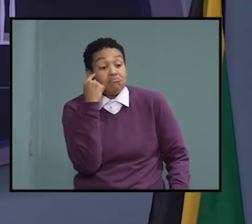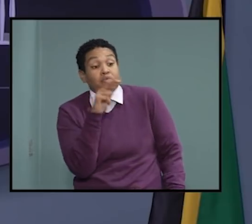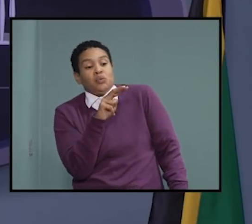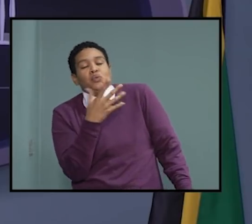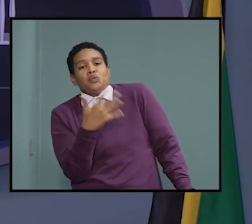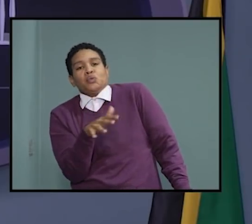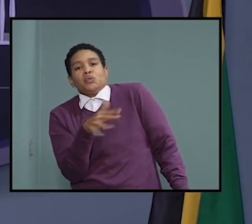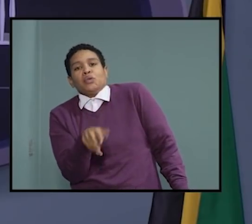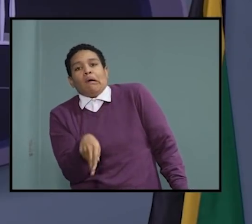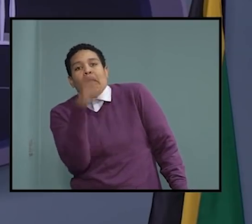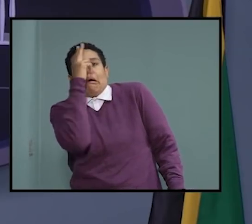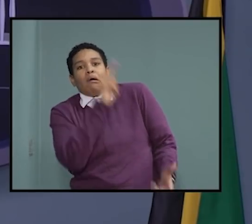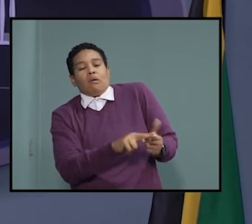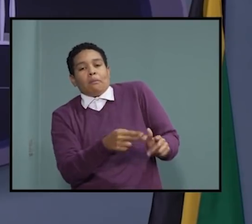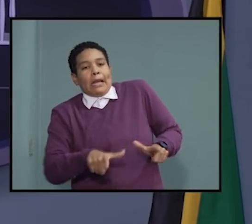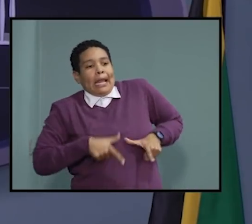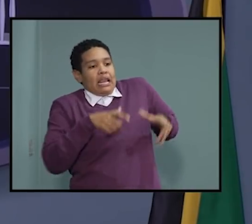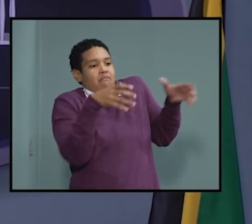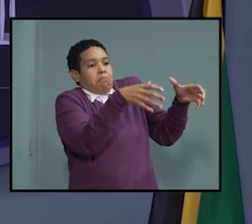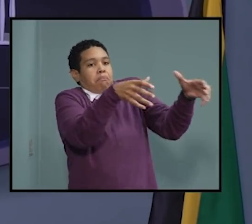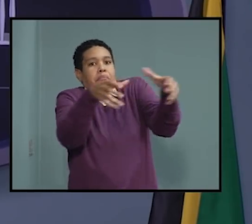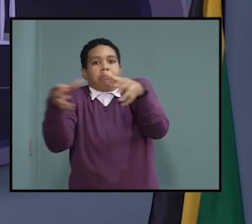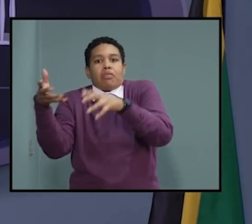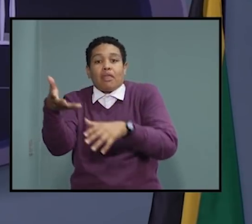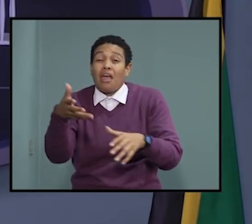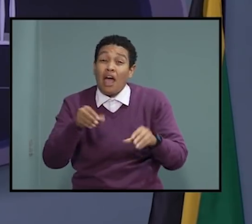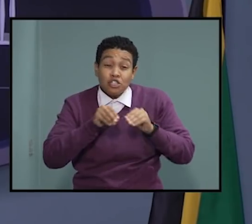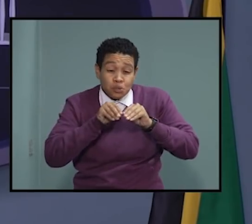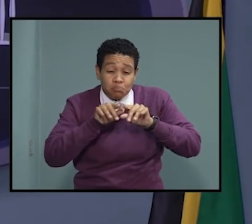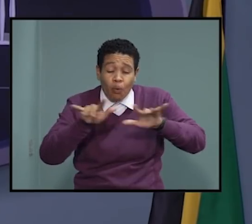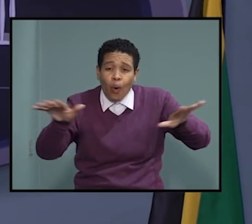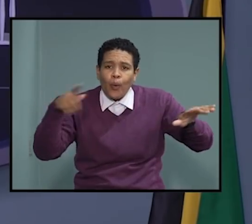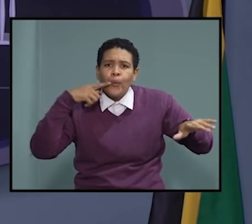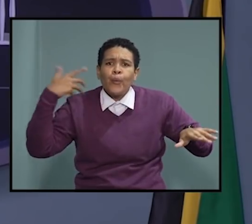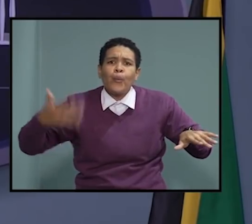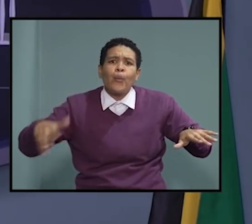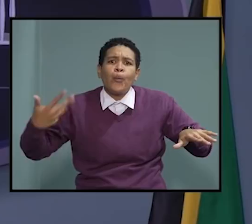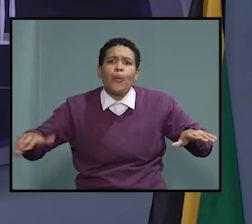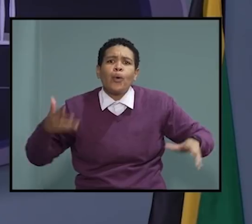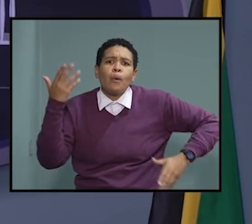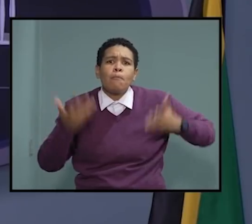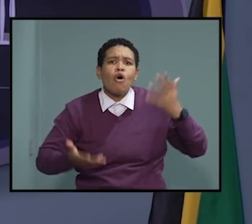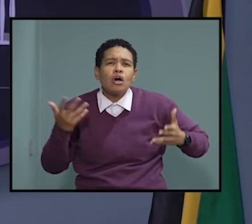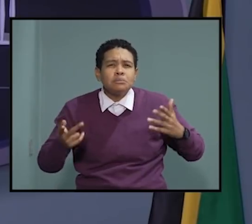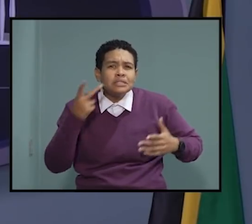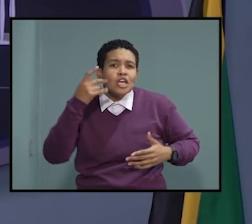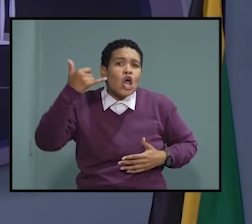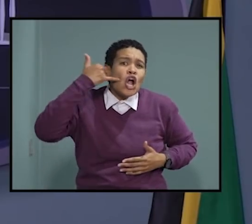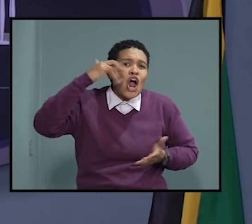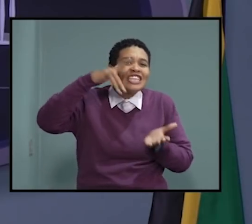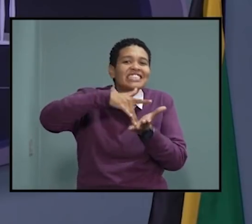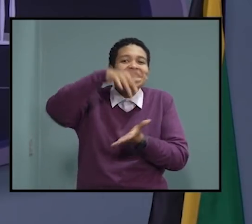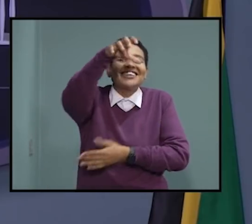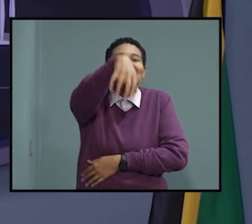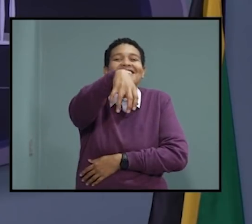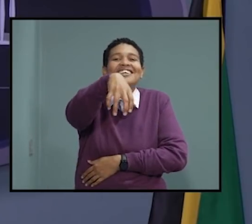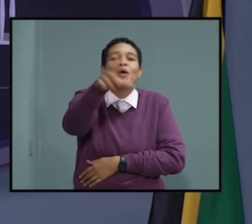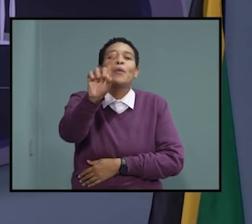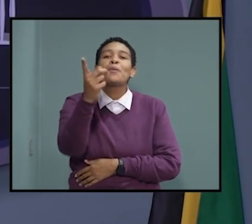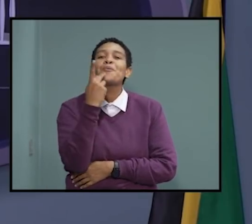particularly probable just by virtue of the existence of the call center in